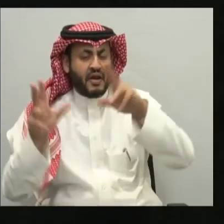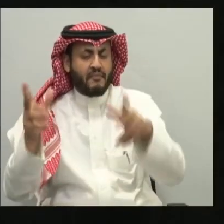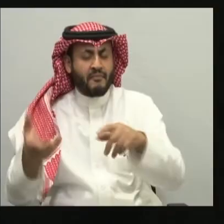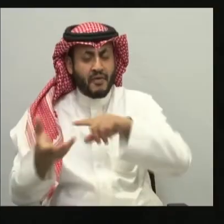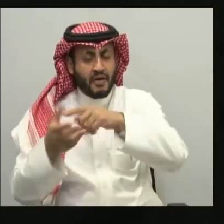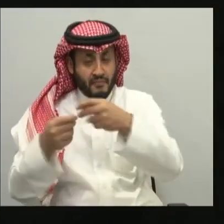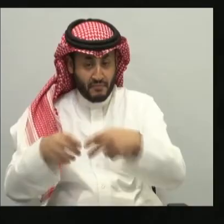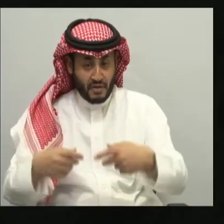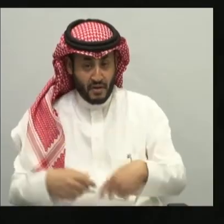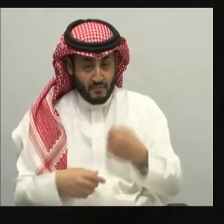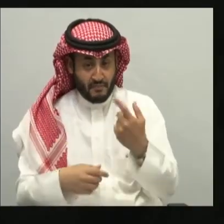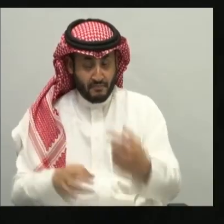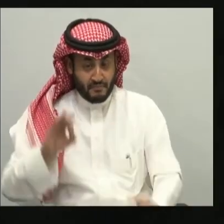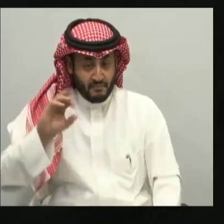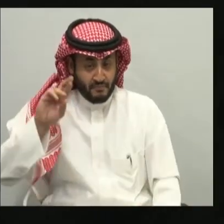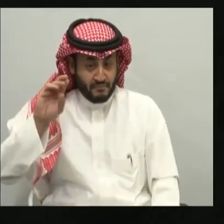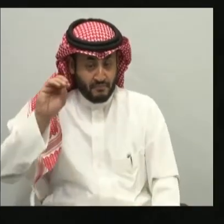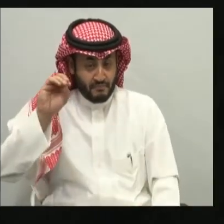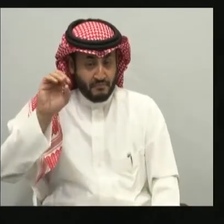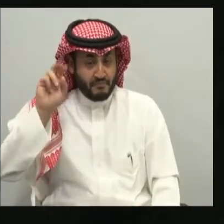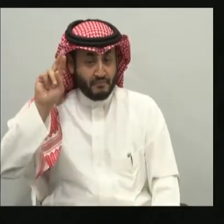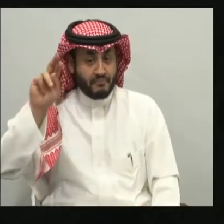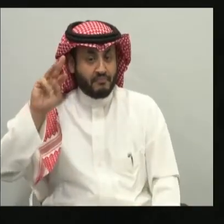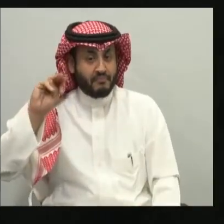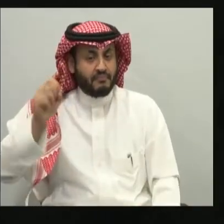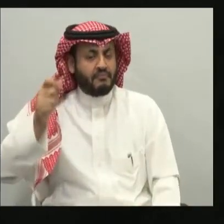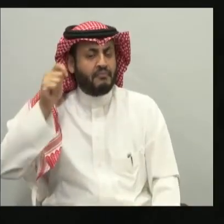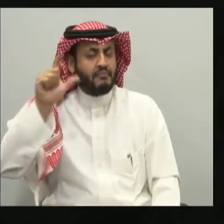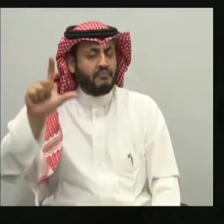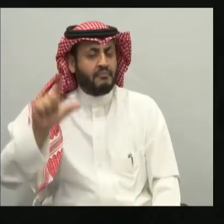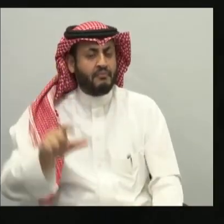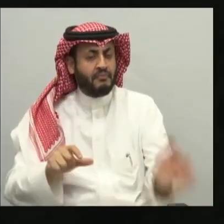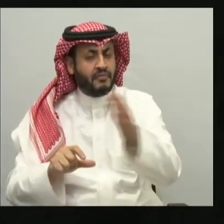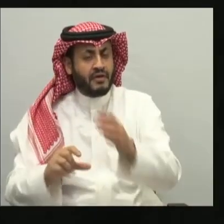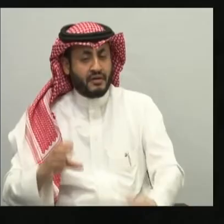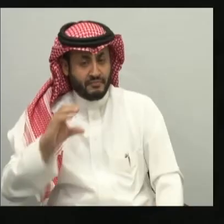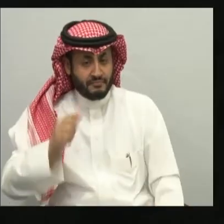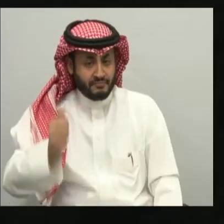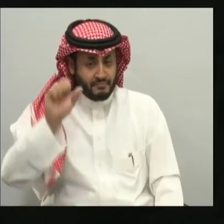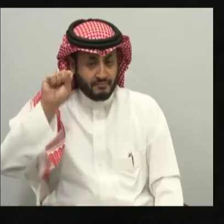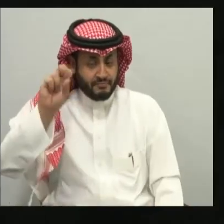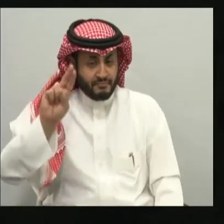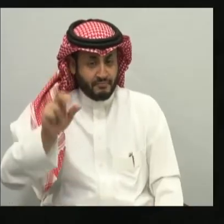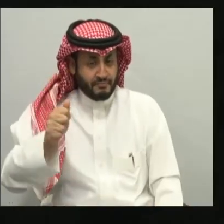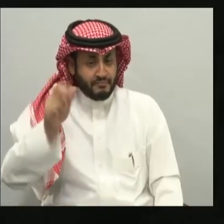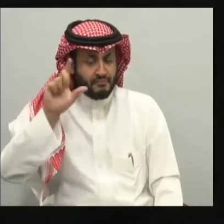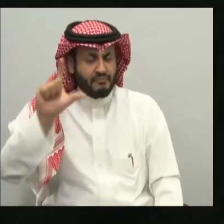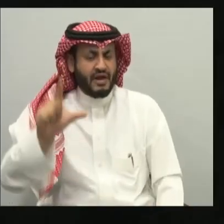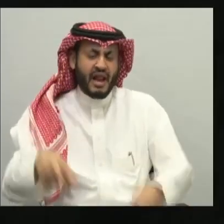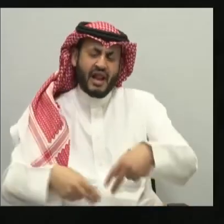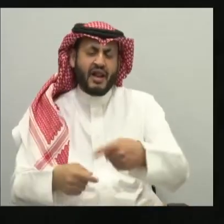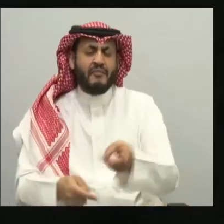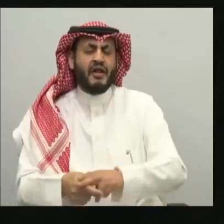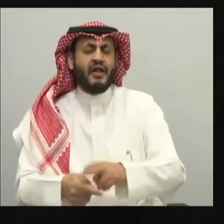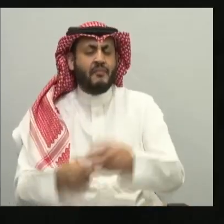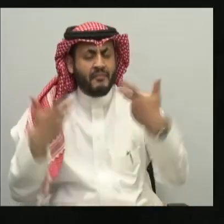Is it that the kind of clothes that is casual, that when you go, the kind of clothes that you wear when you go shopping or when you hang